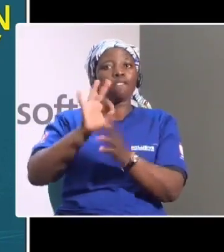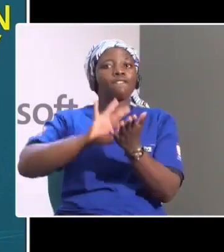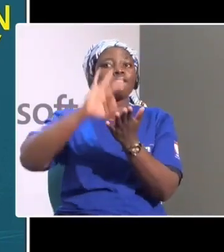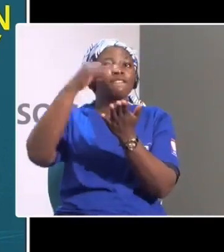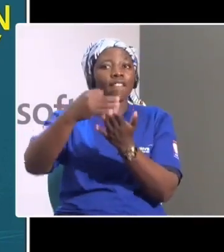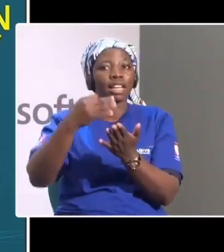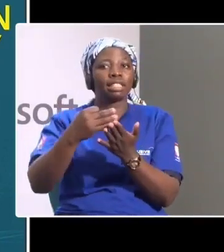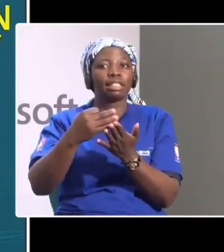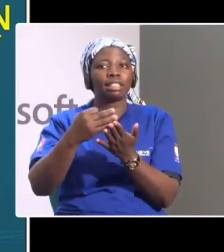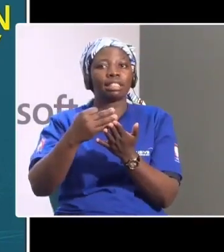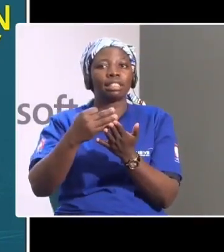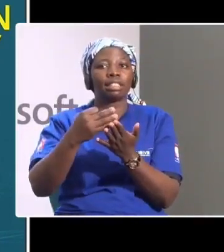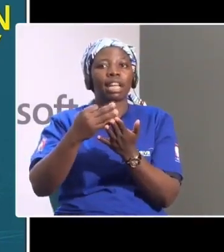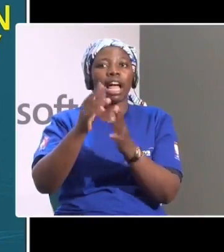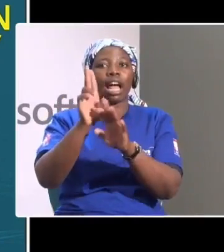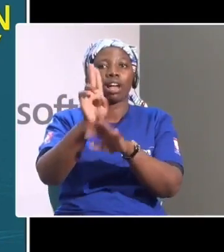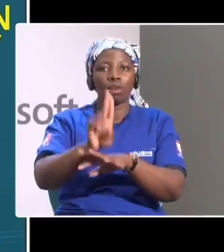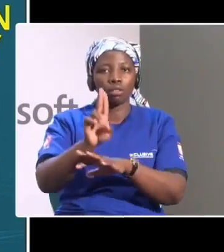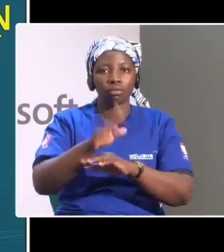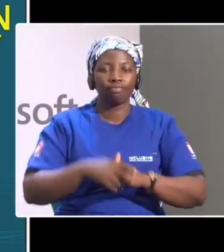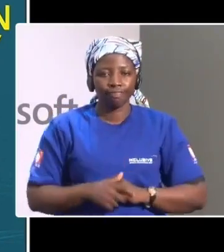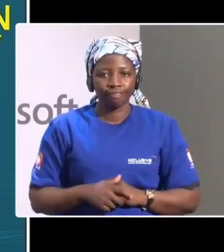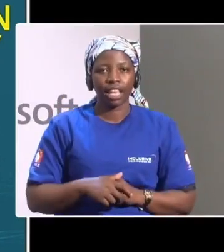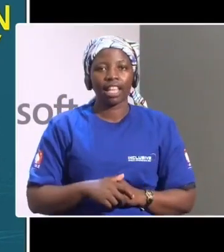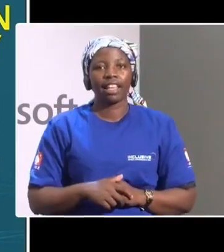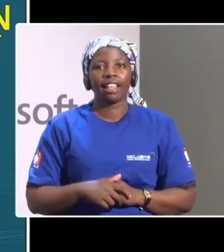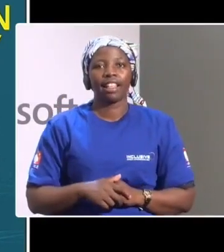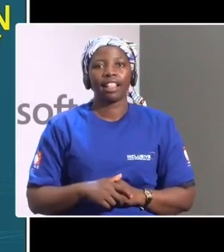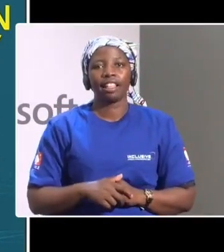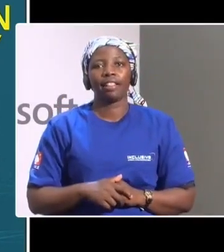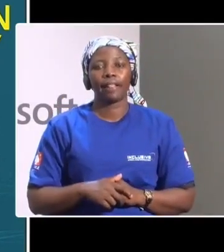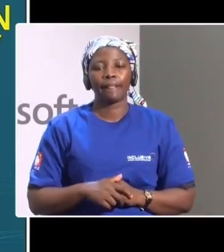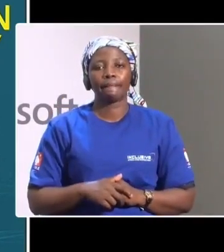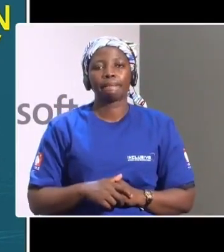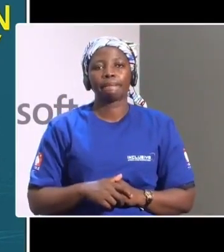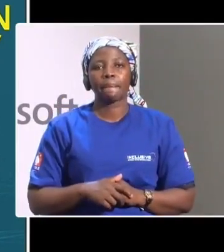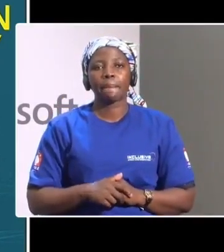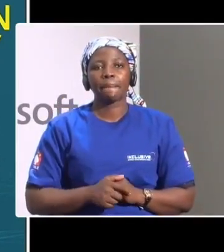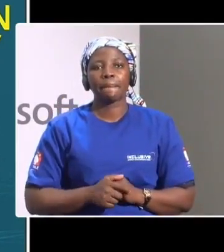being spent. It is for